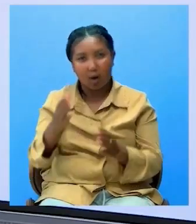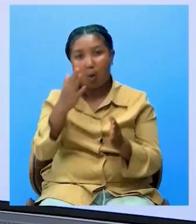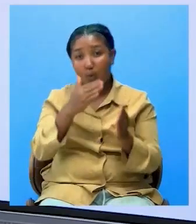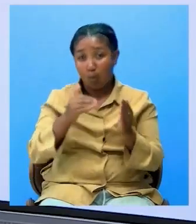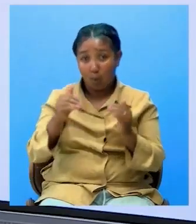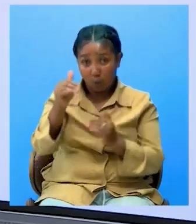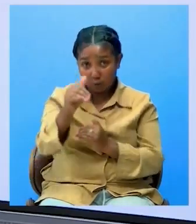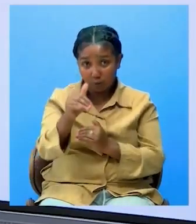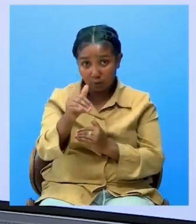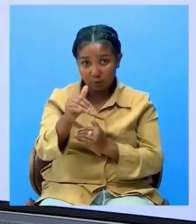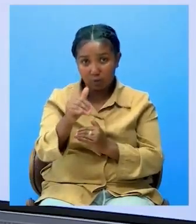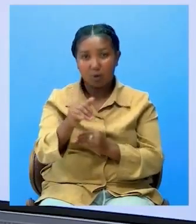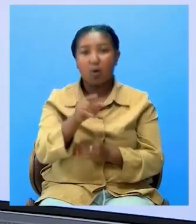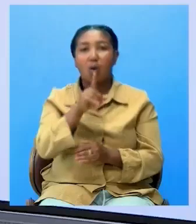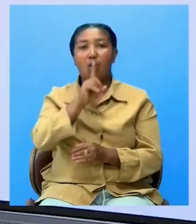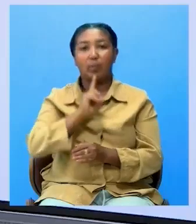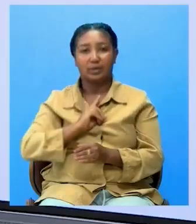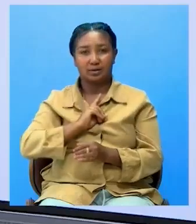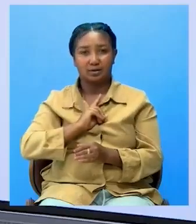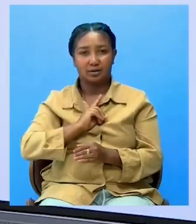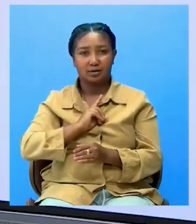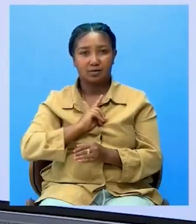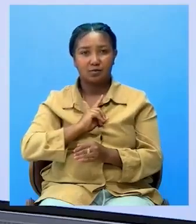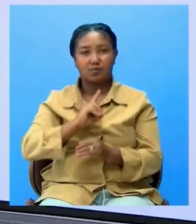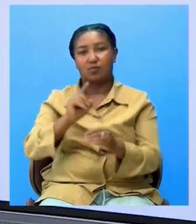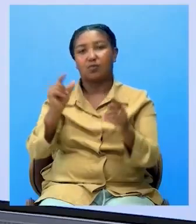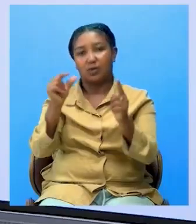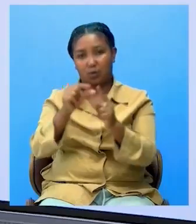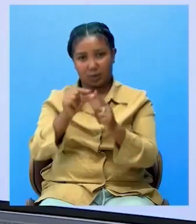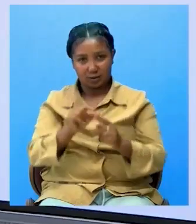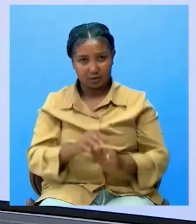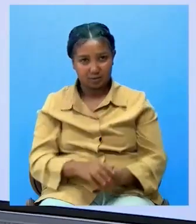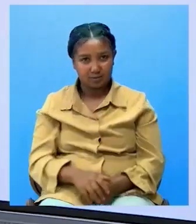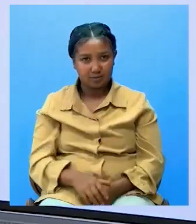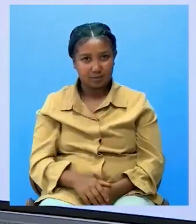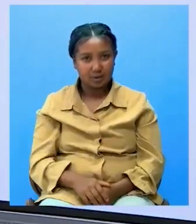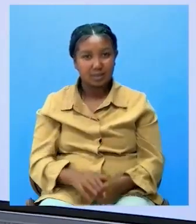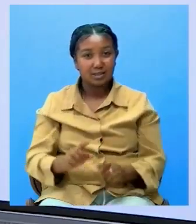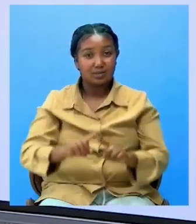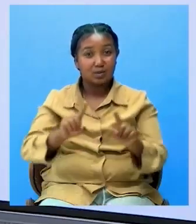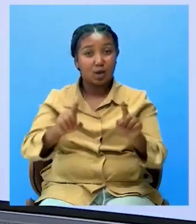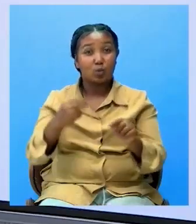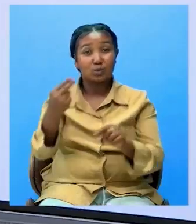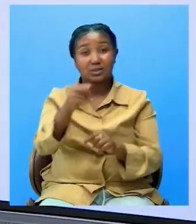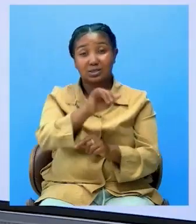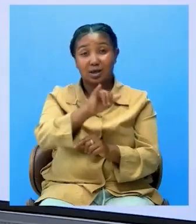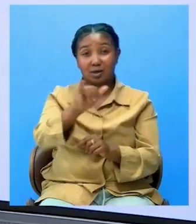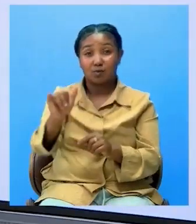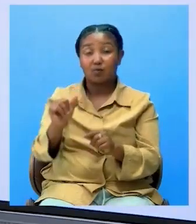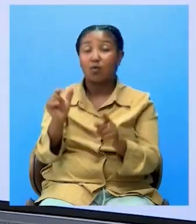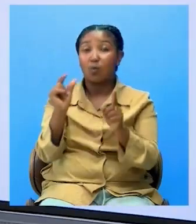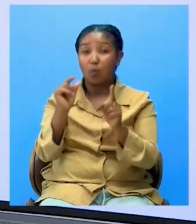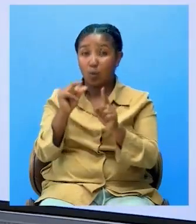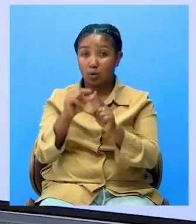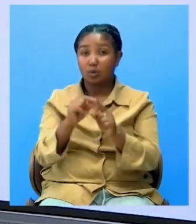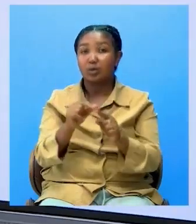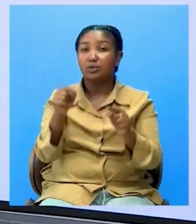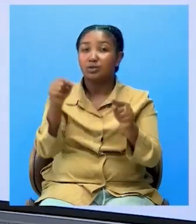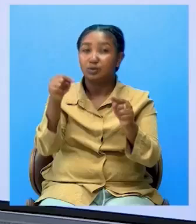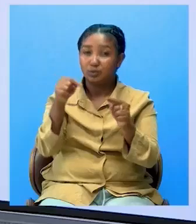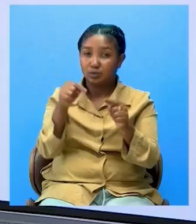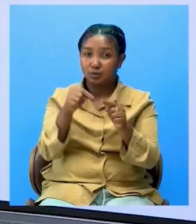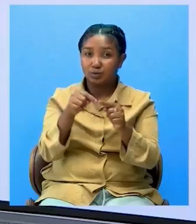more omitted from the given word. Especially we use such kinds of words to